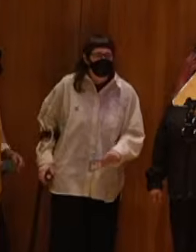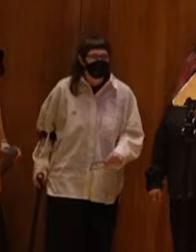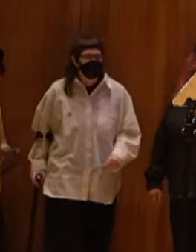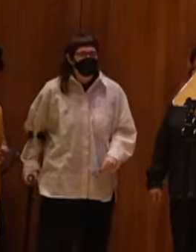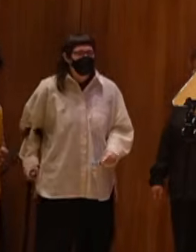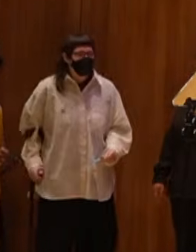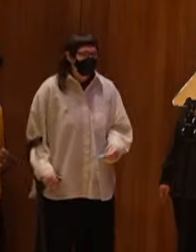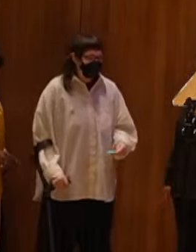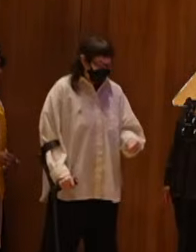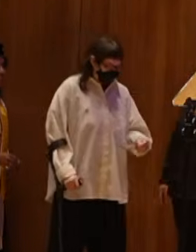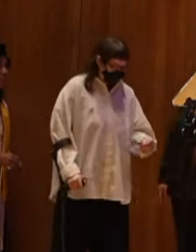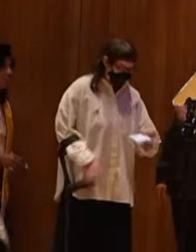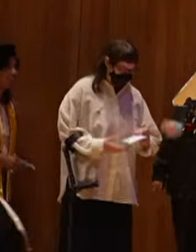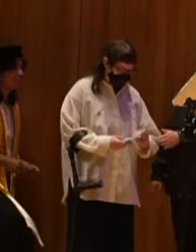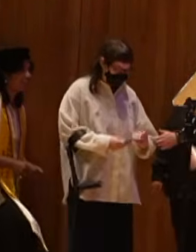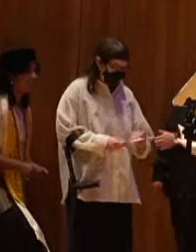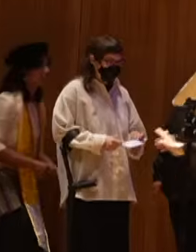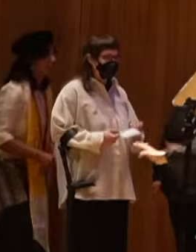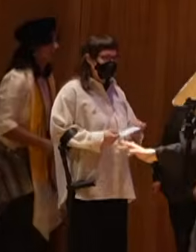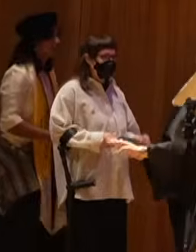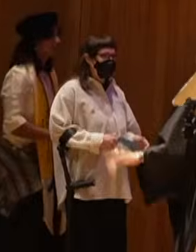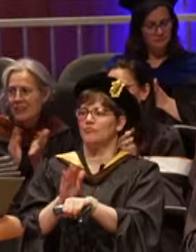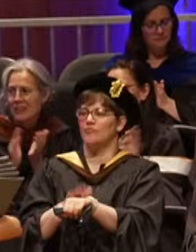Rowan Blankemeyer, cum laude.